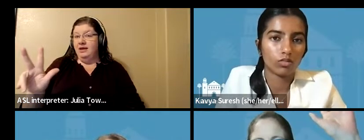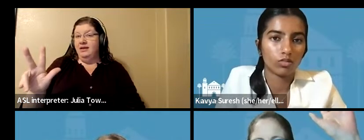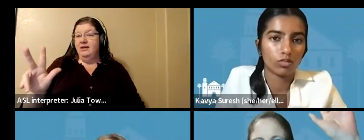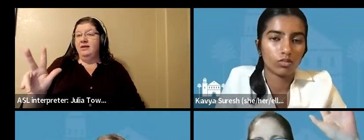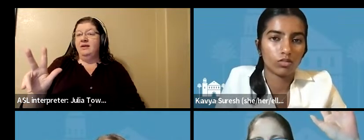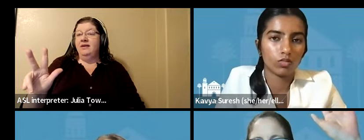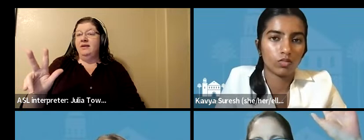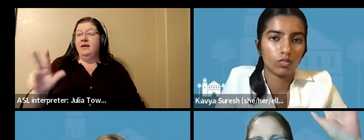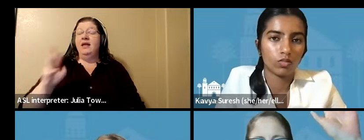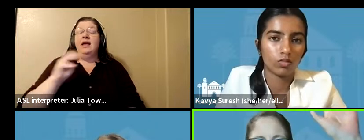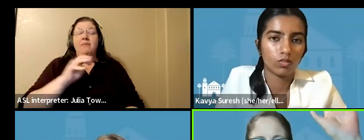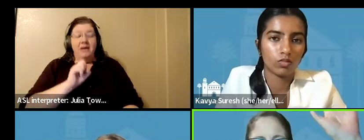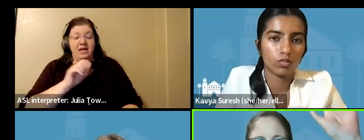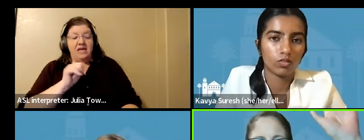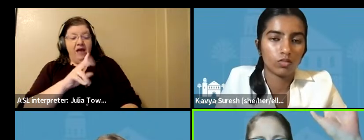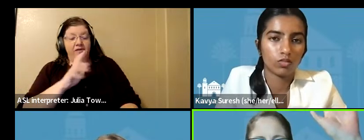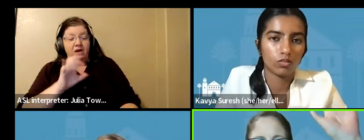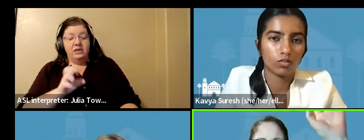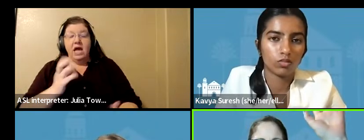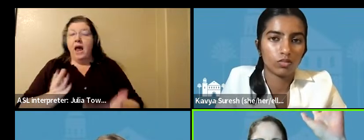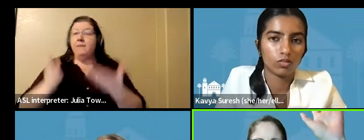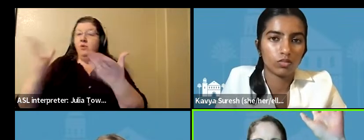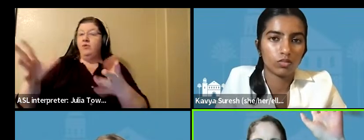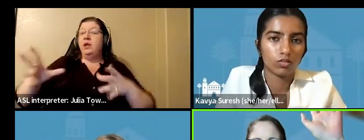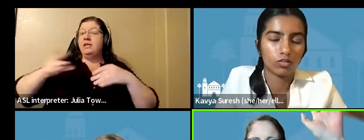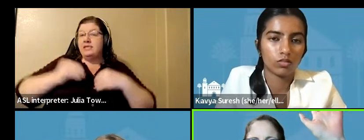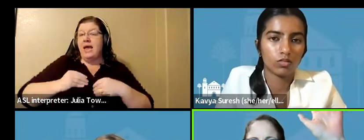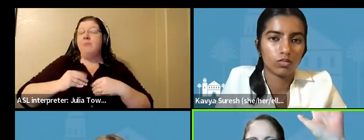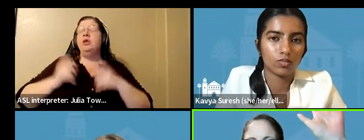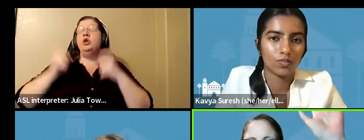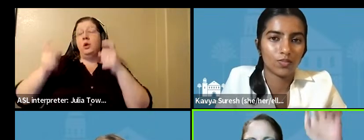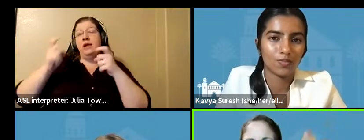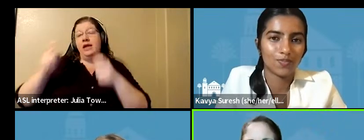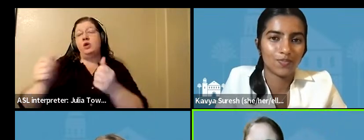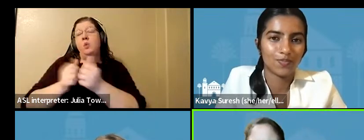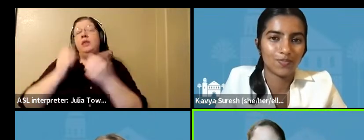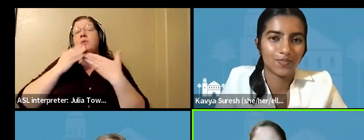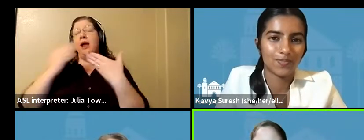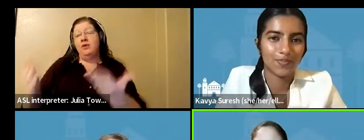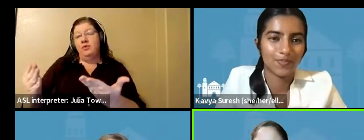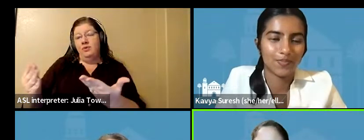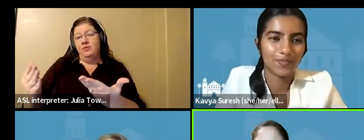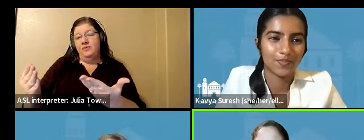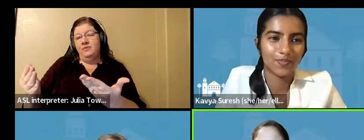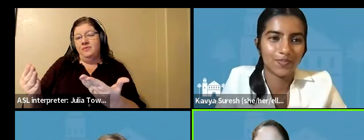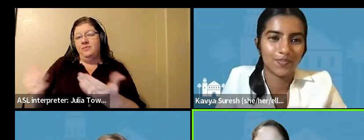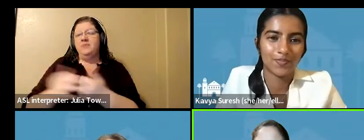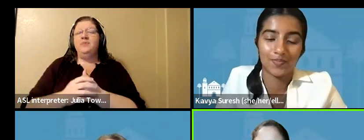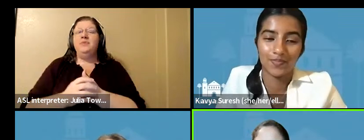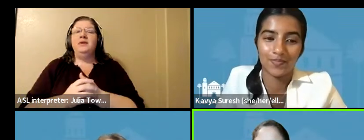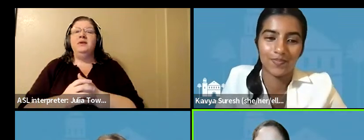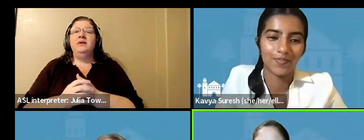Ms. Alvarez? I move that we accept the donations with gratitude.